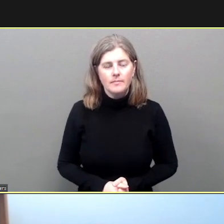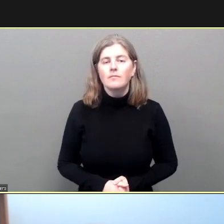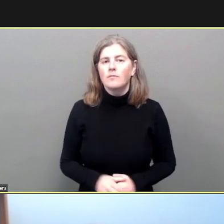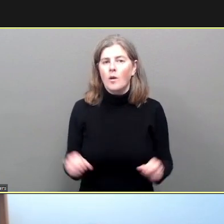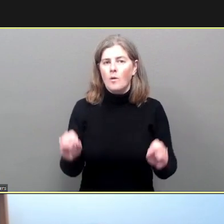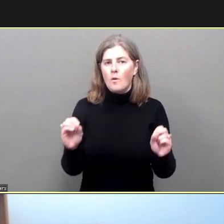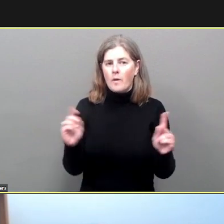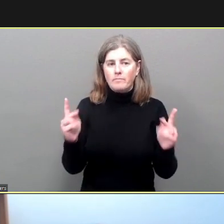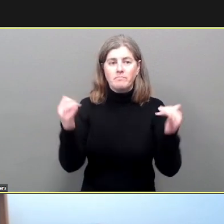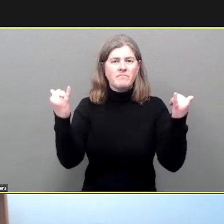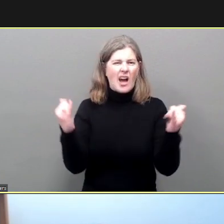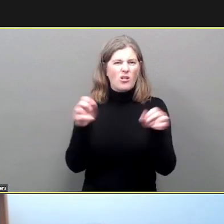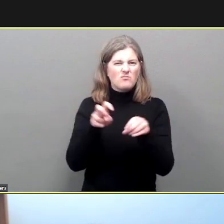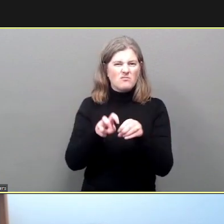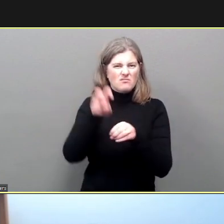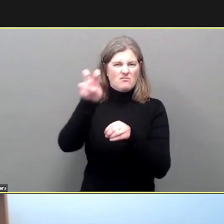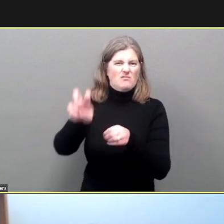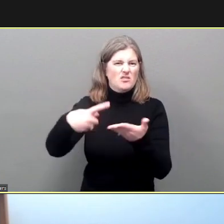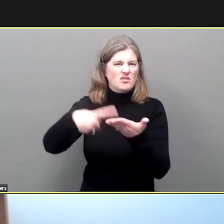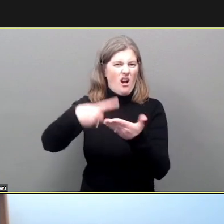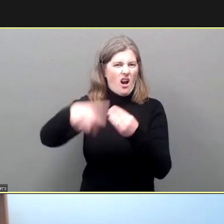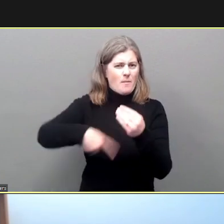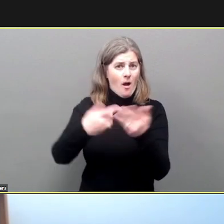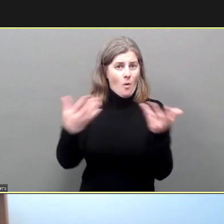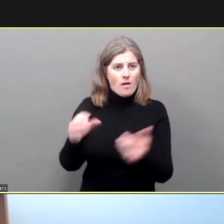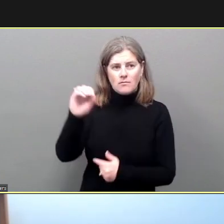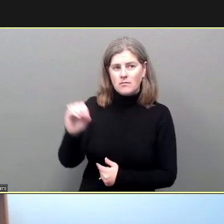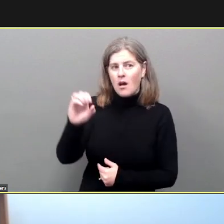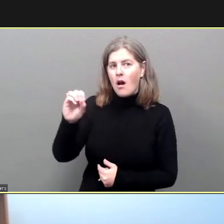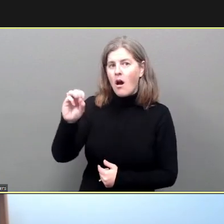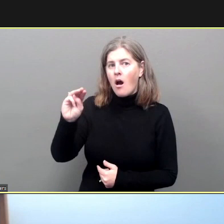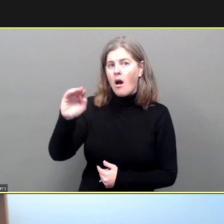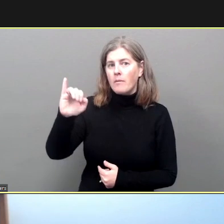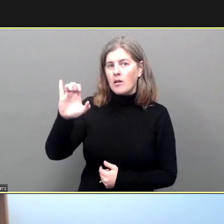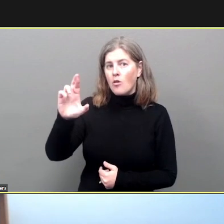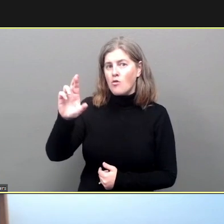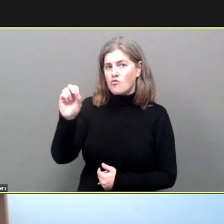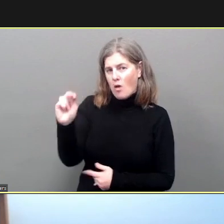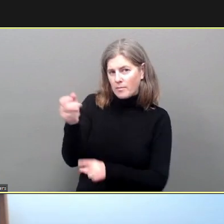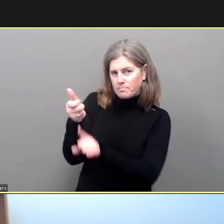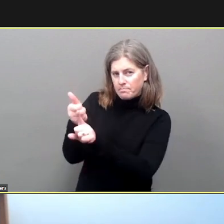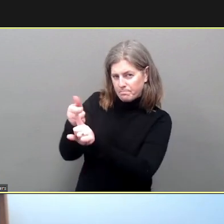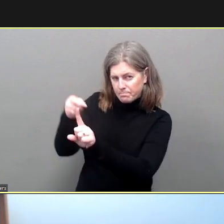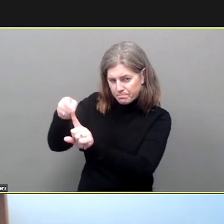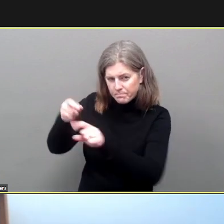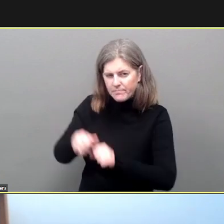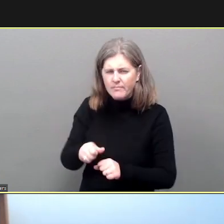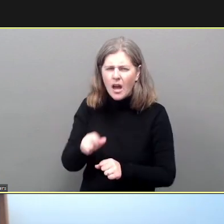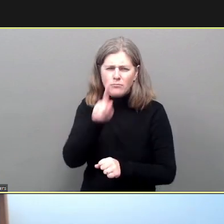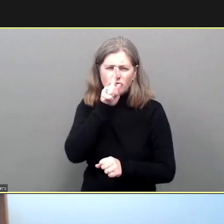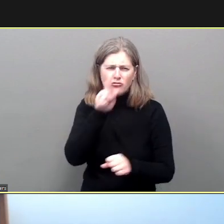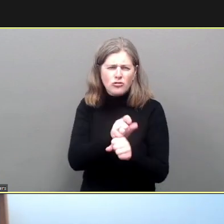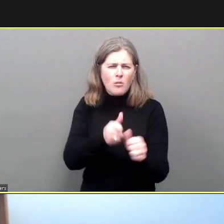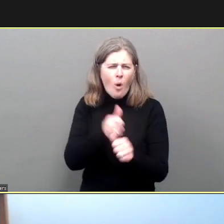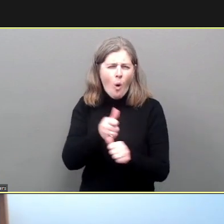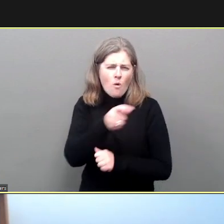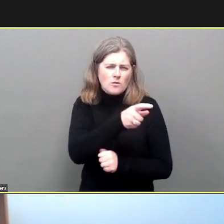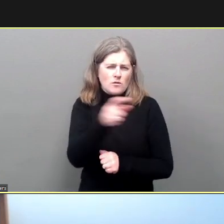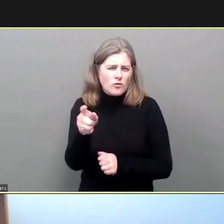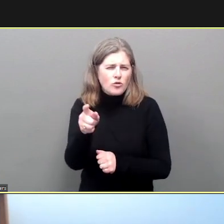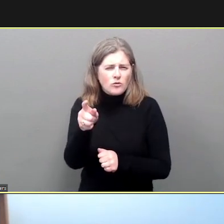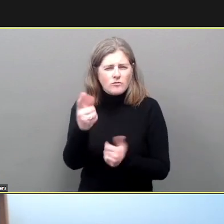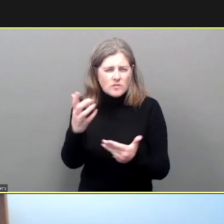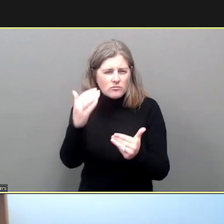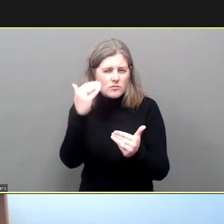Okay, so we're going to jump to a slide on the Omicron variant, and I am sure most